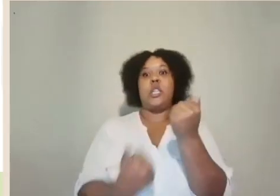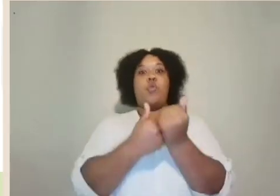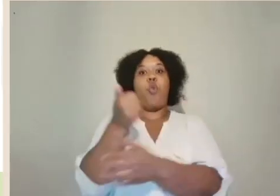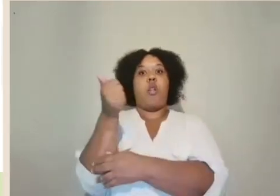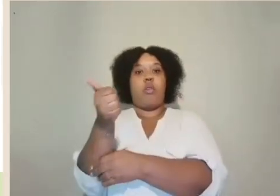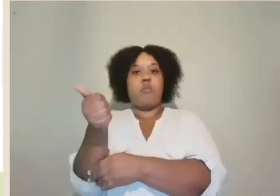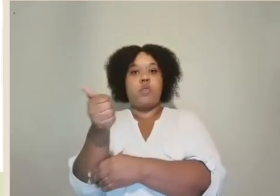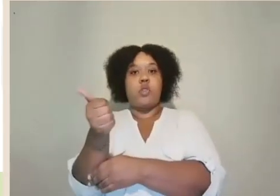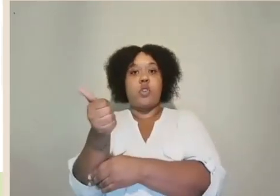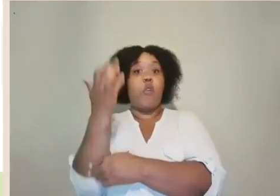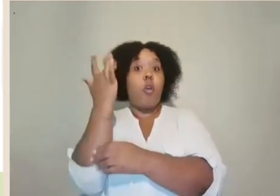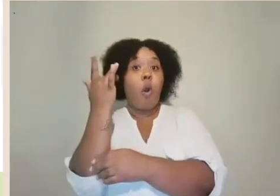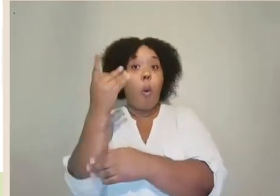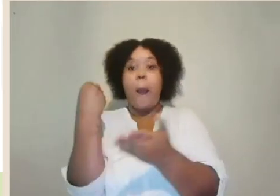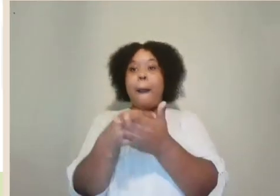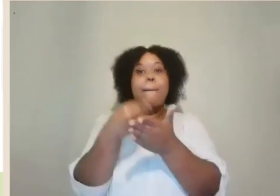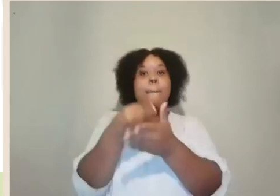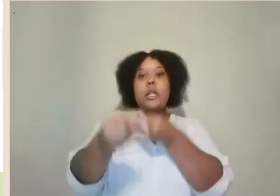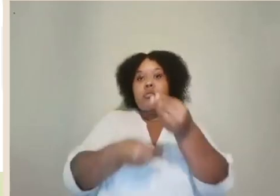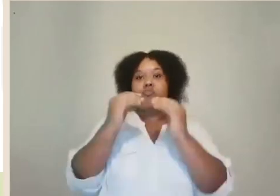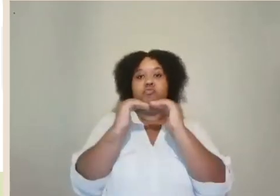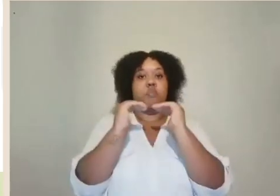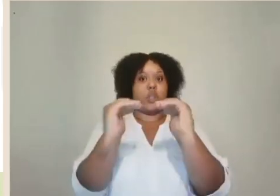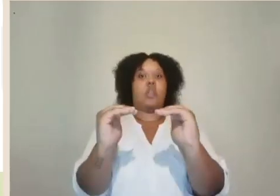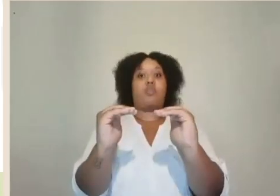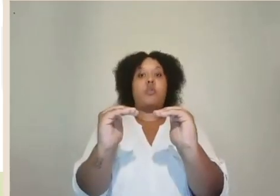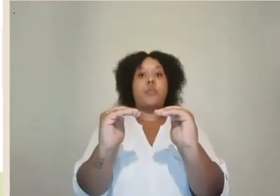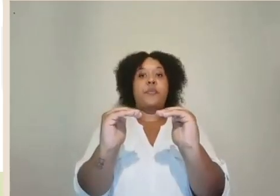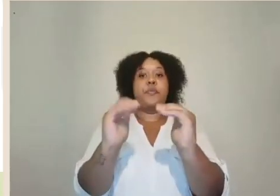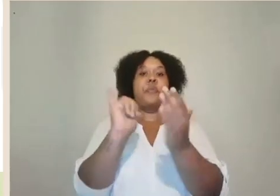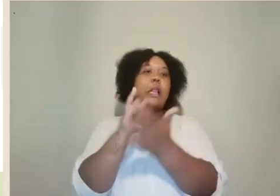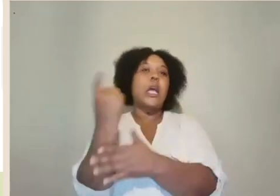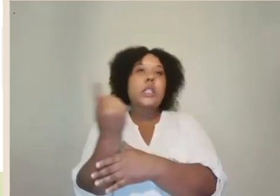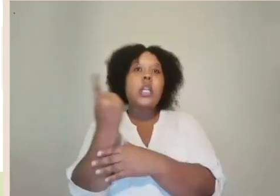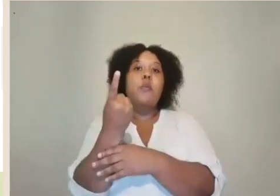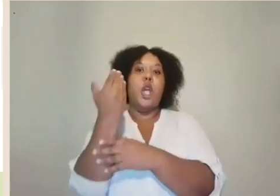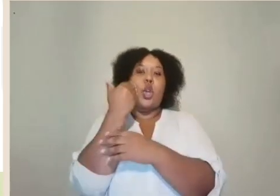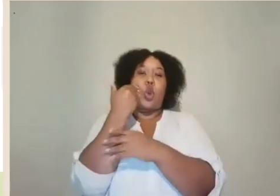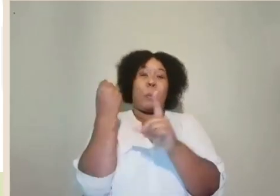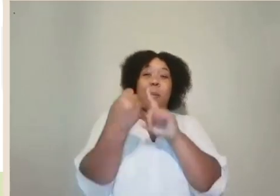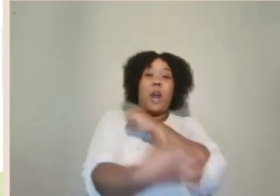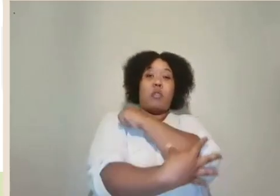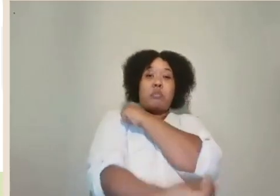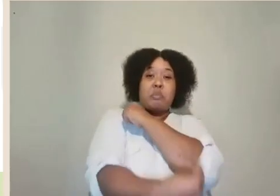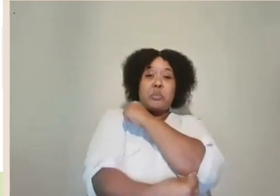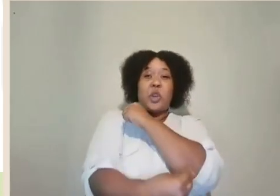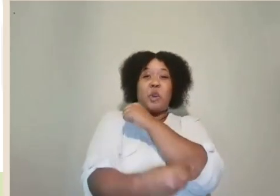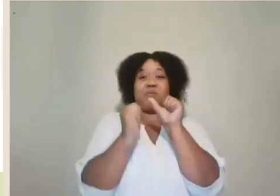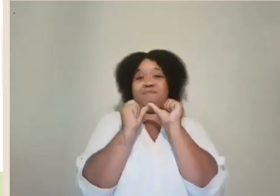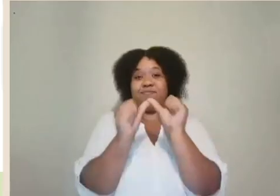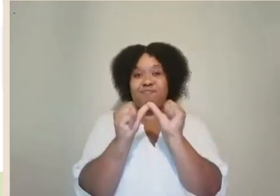that they are financially stable. But it's also something in which that cycle of poverty continues to perpetuate itself, right? And